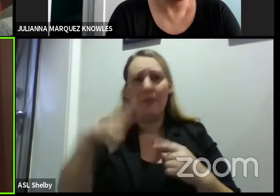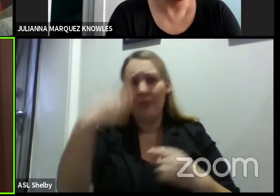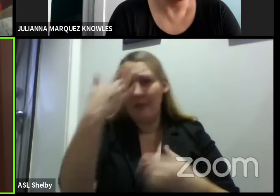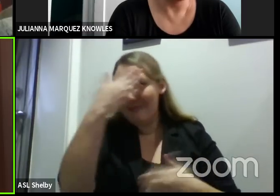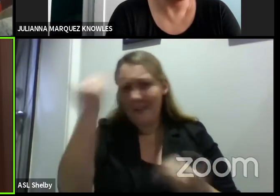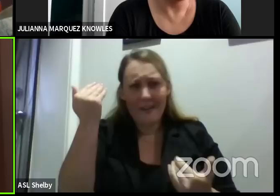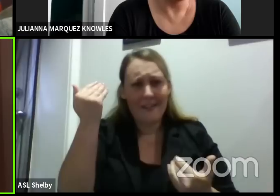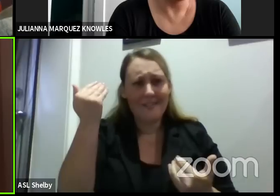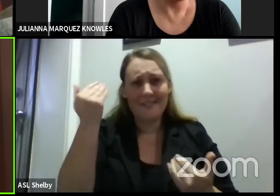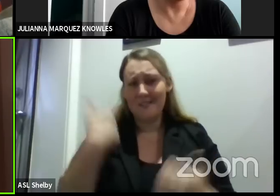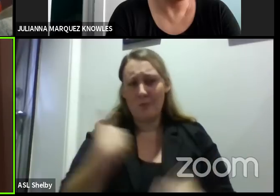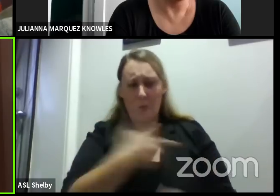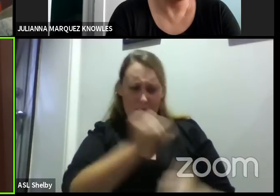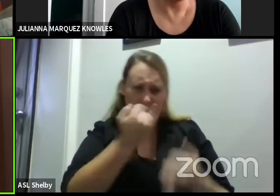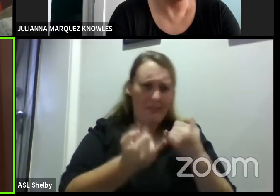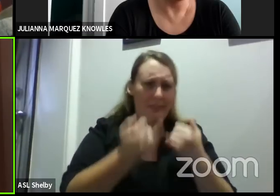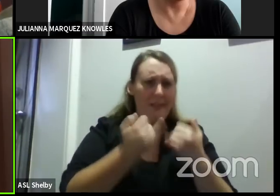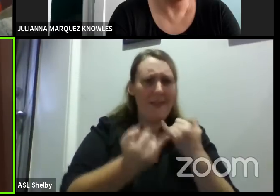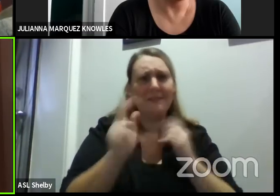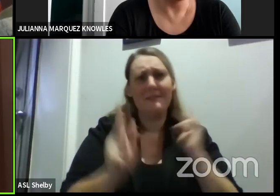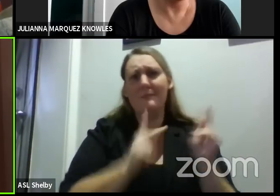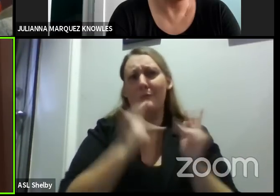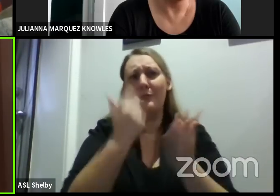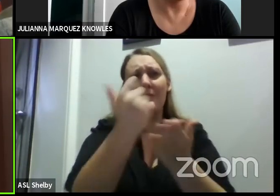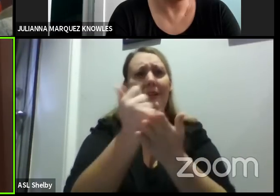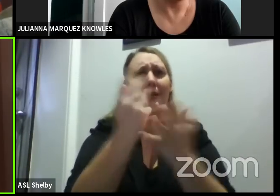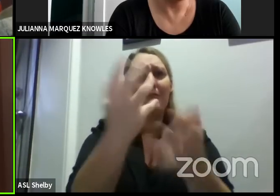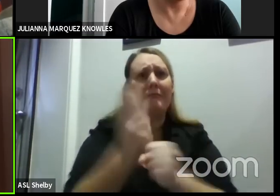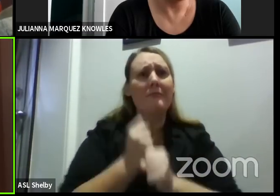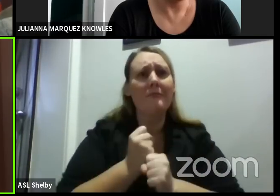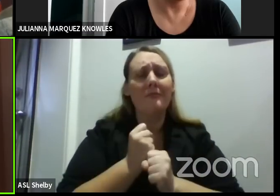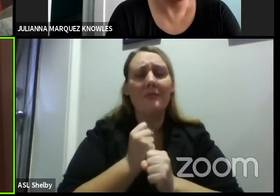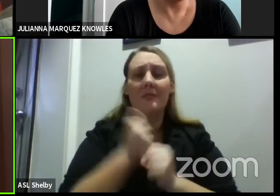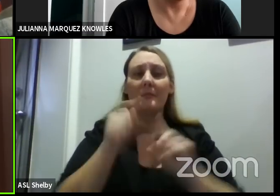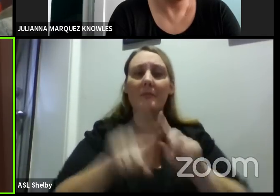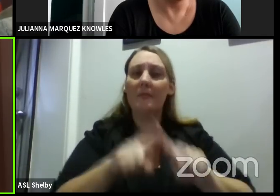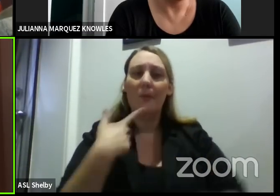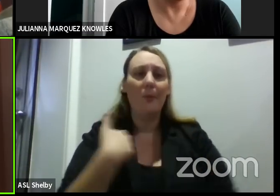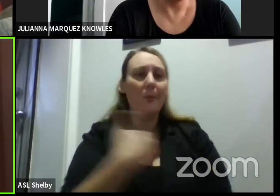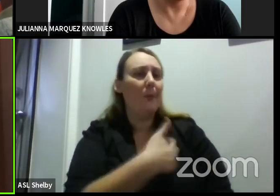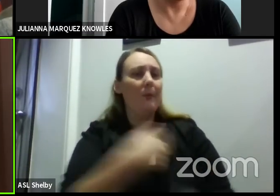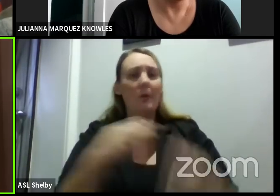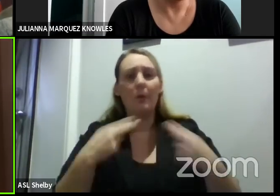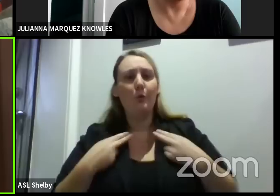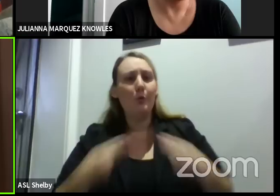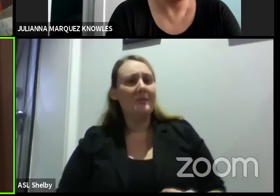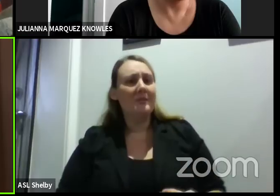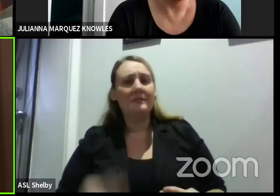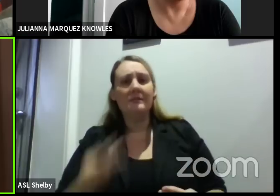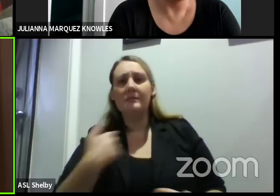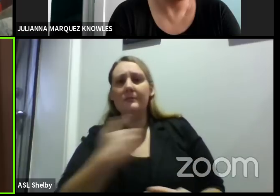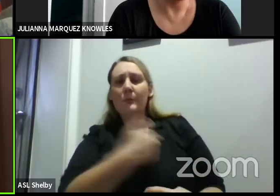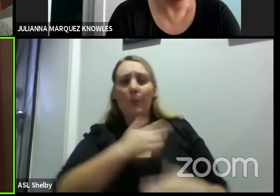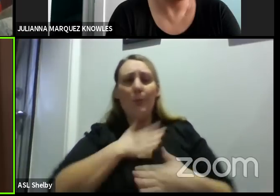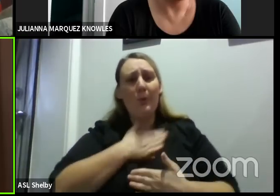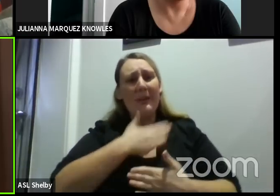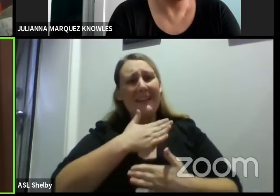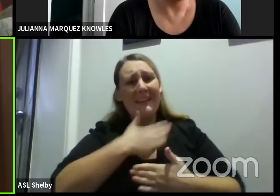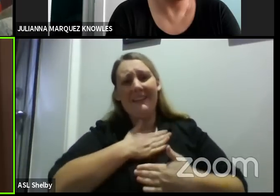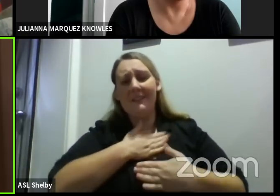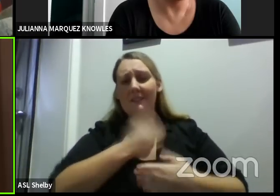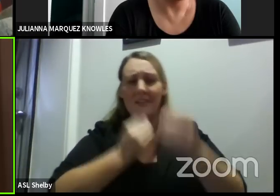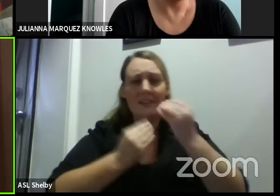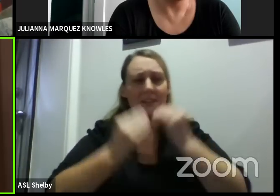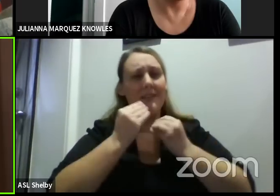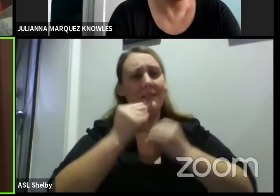ones on the totem pole. And we are human beings, just like everyone. We breathe, we eat, we pay rent. So we